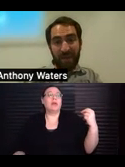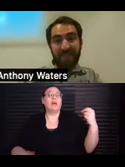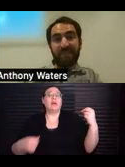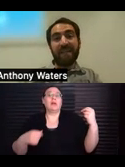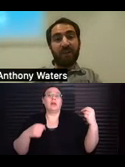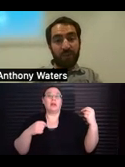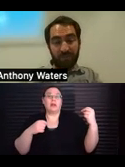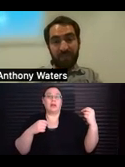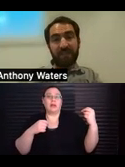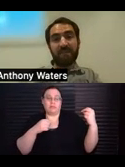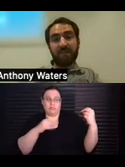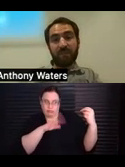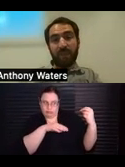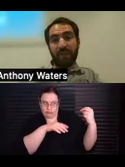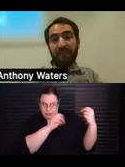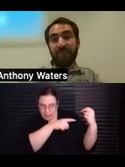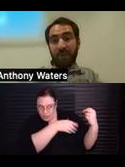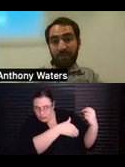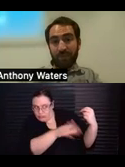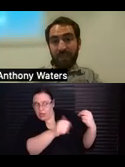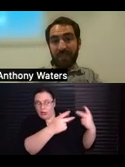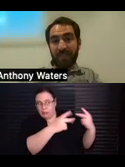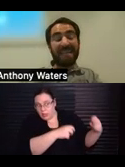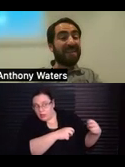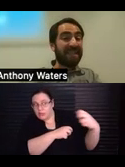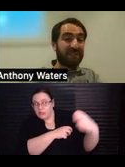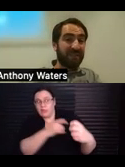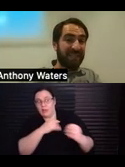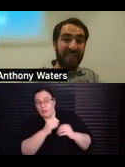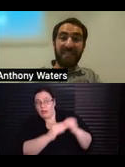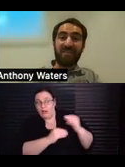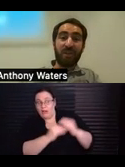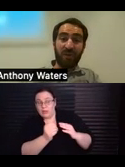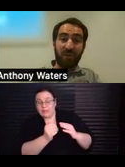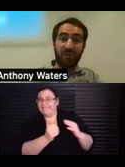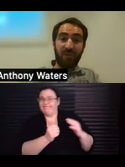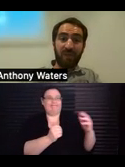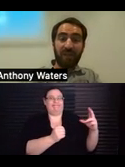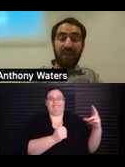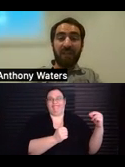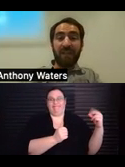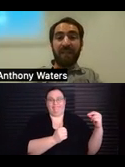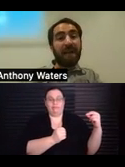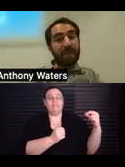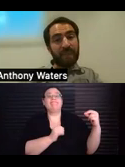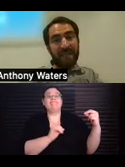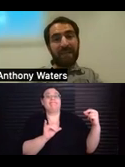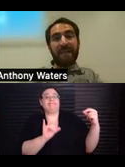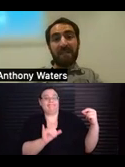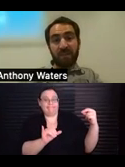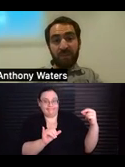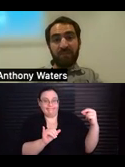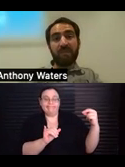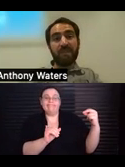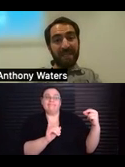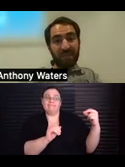I would ask if they can go someplace where they feel comfortable talking. And if the answer again is no, then I would say, I'm going to